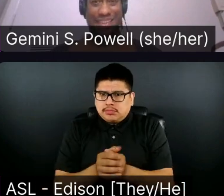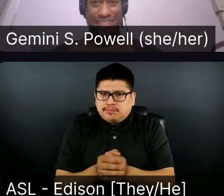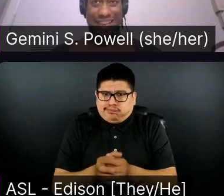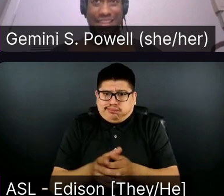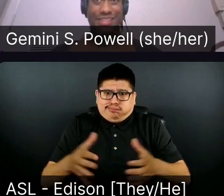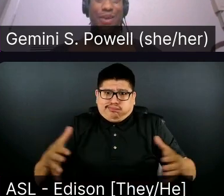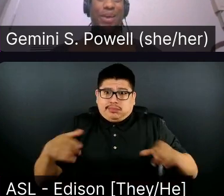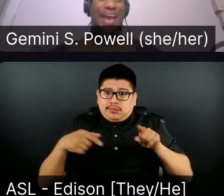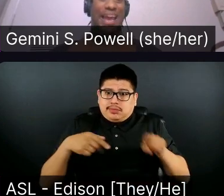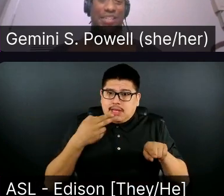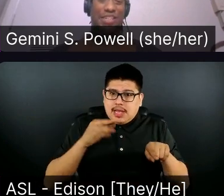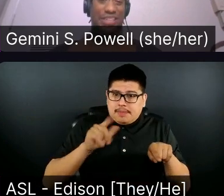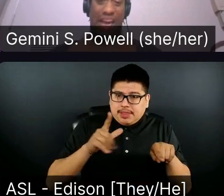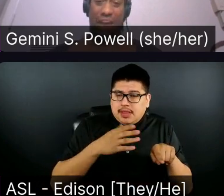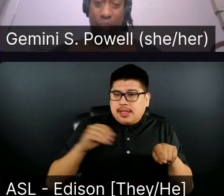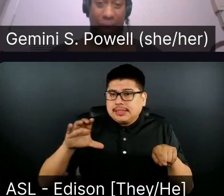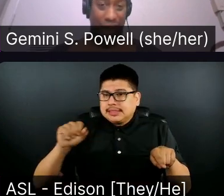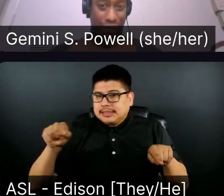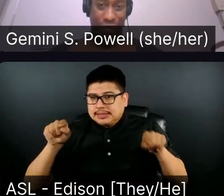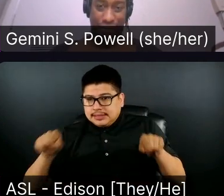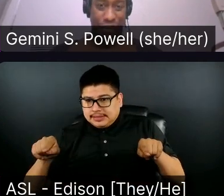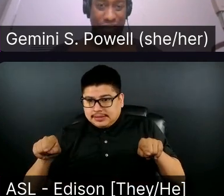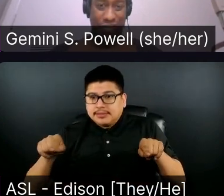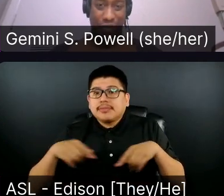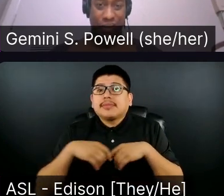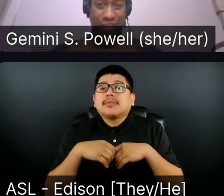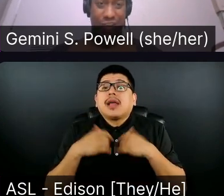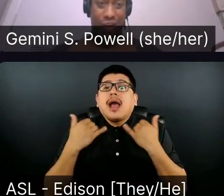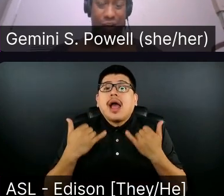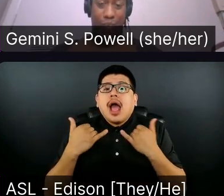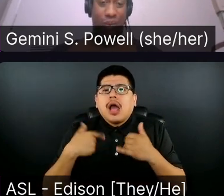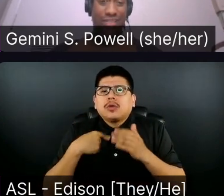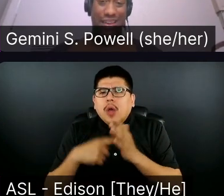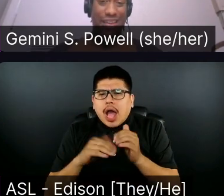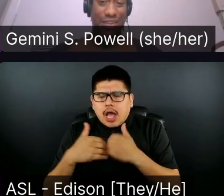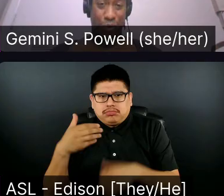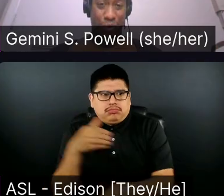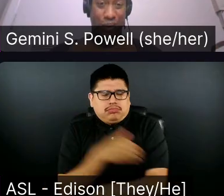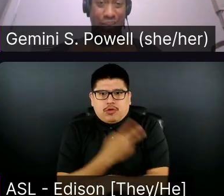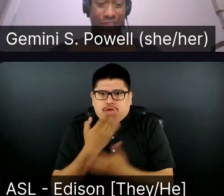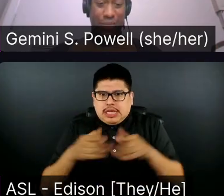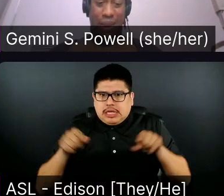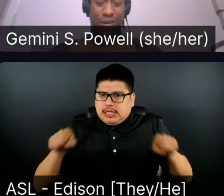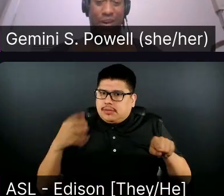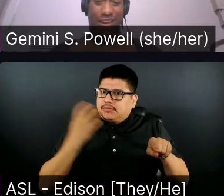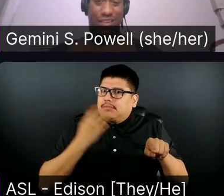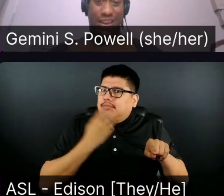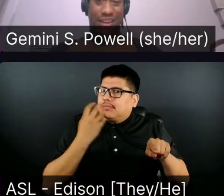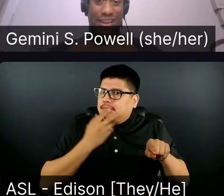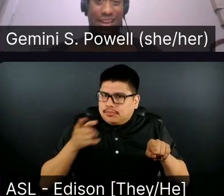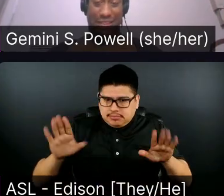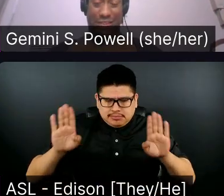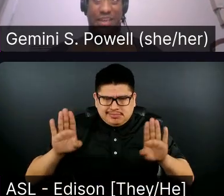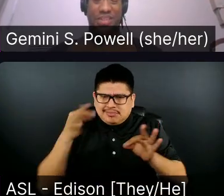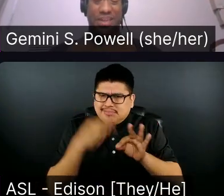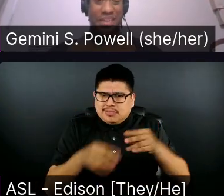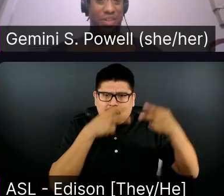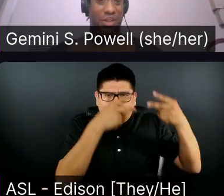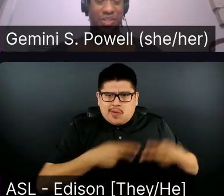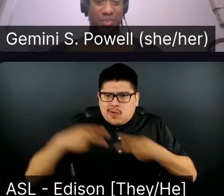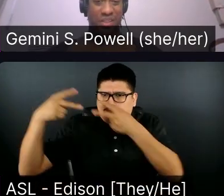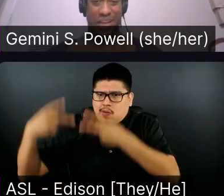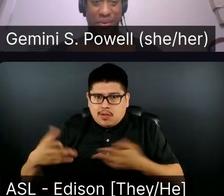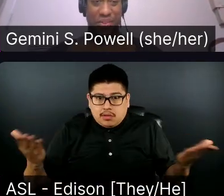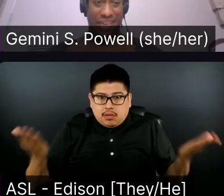and CSS and just how powerful these two things are and what they can do to power our internet, especially